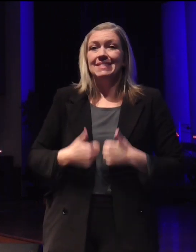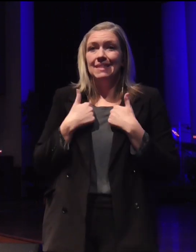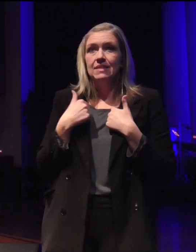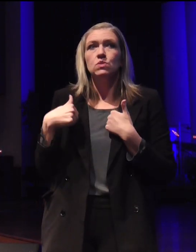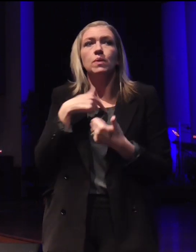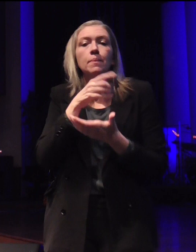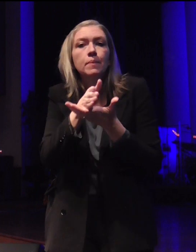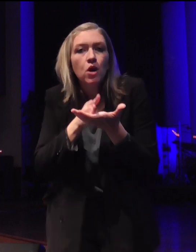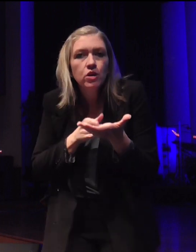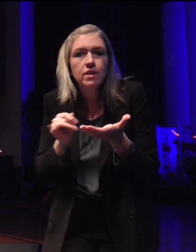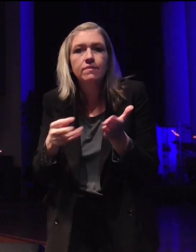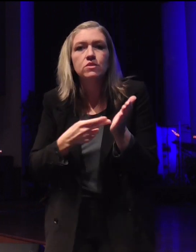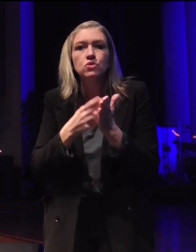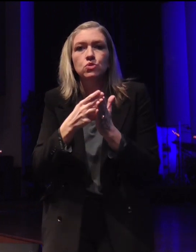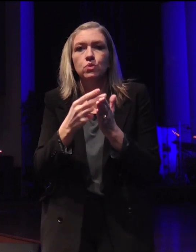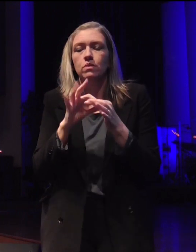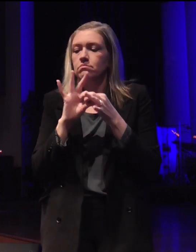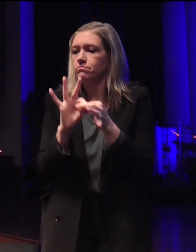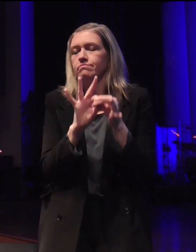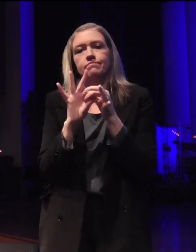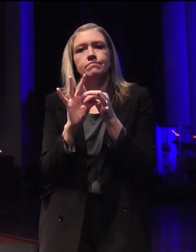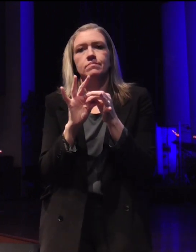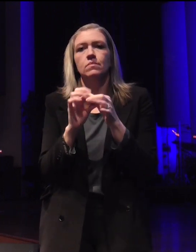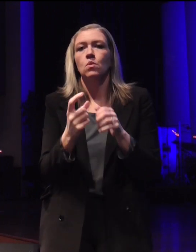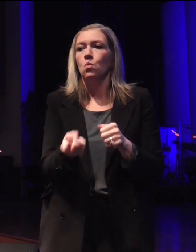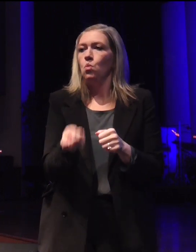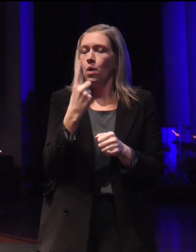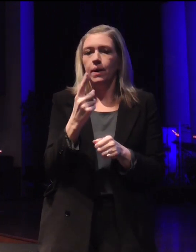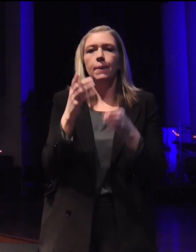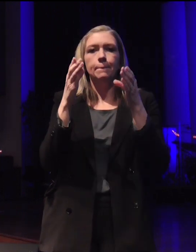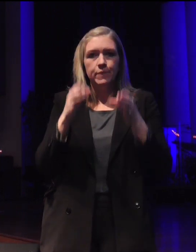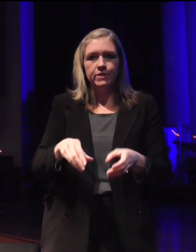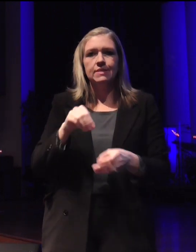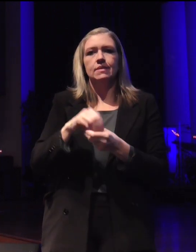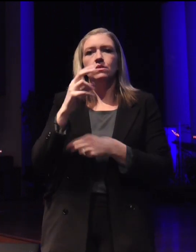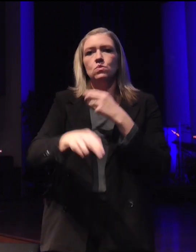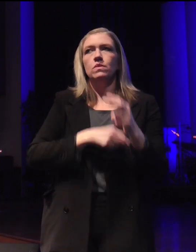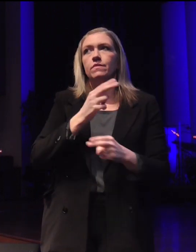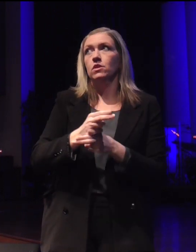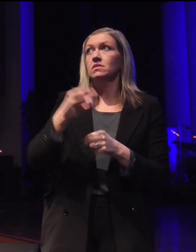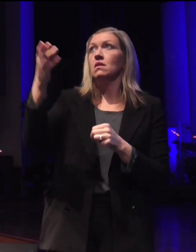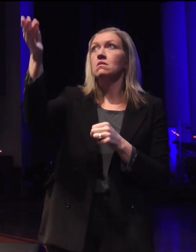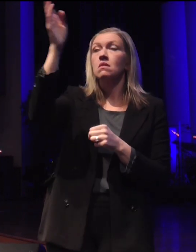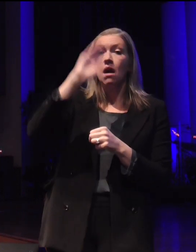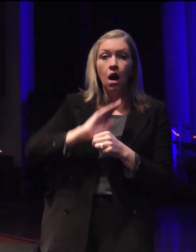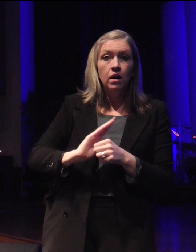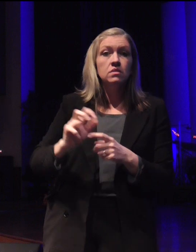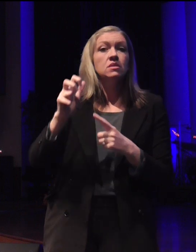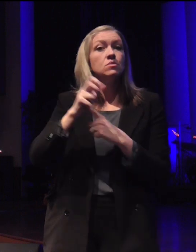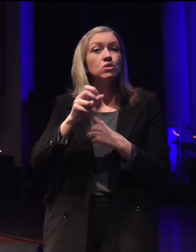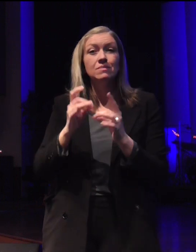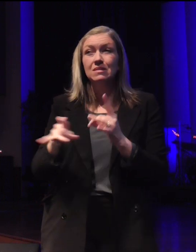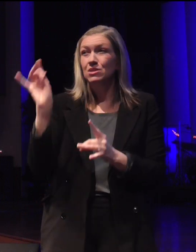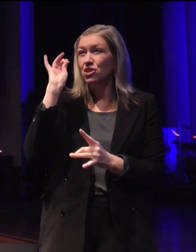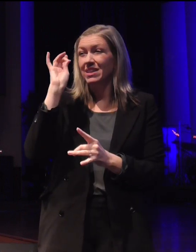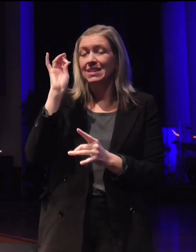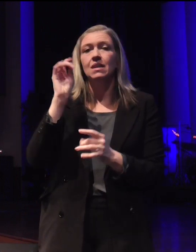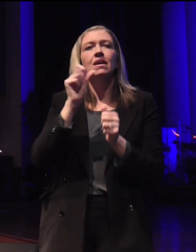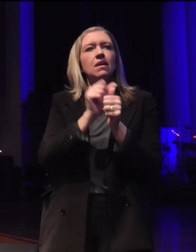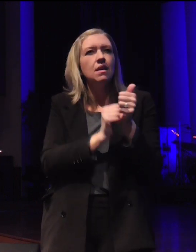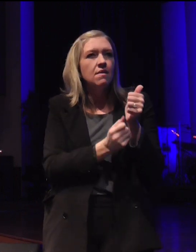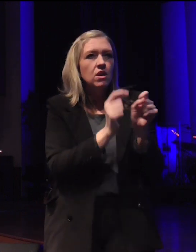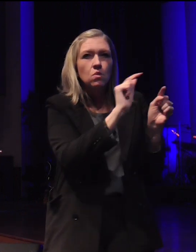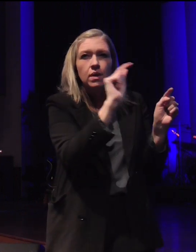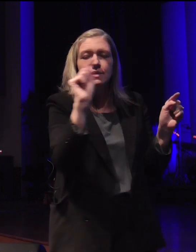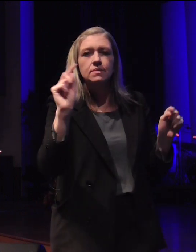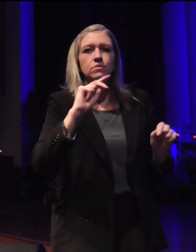We are one with it. There is but one person in the universe, God, the Supreme Spirit. Everyone's personality is a